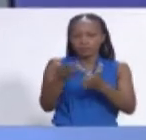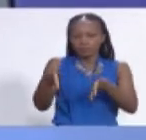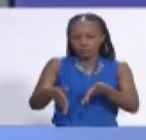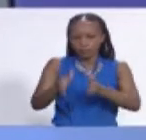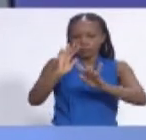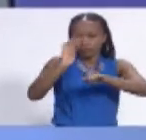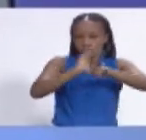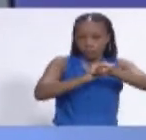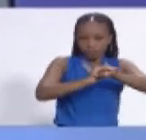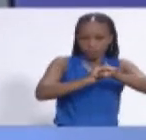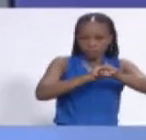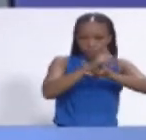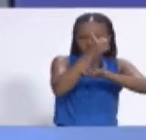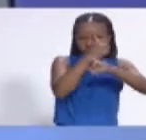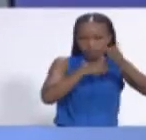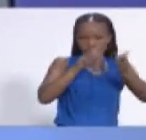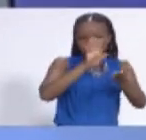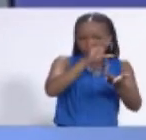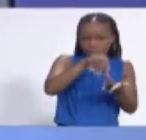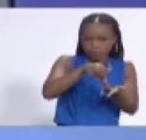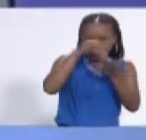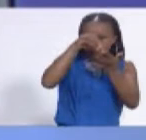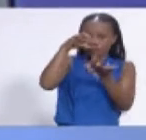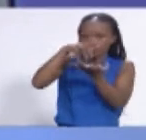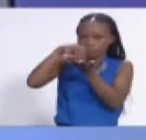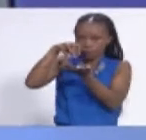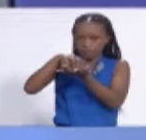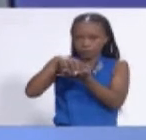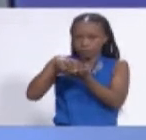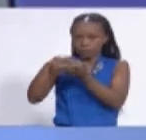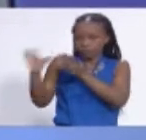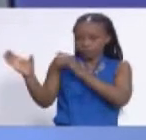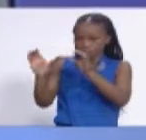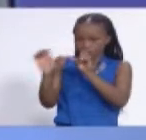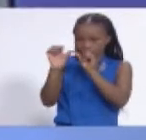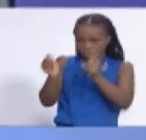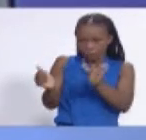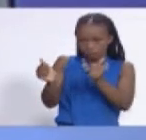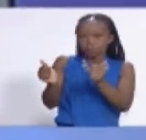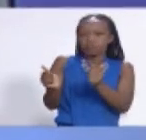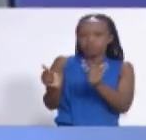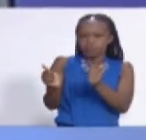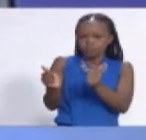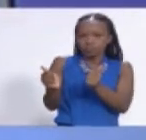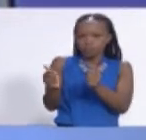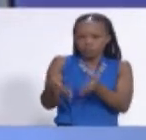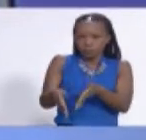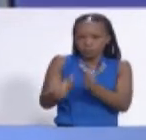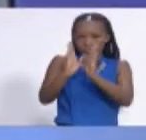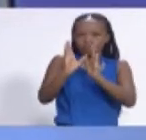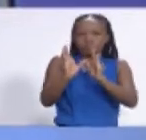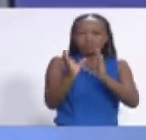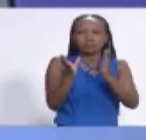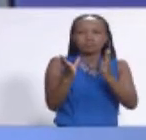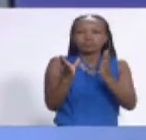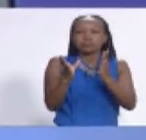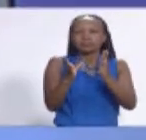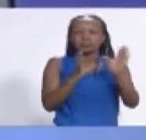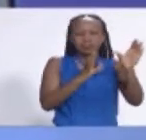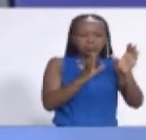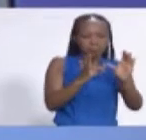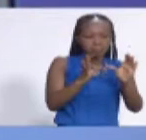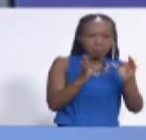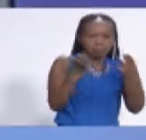and under its special circumstances, reasonably practicable or practicable rather, measures communicable or